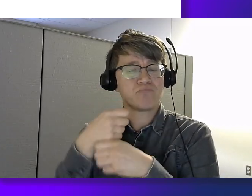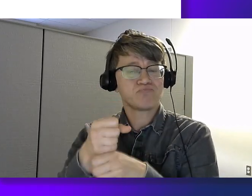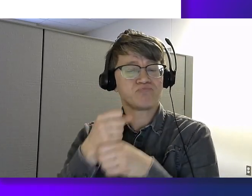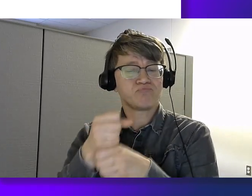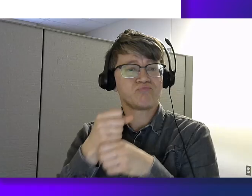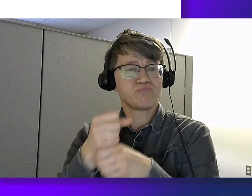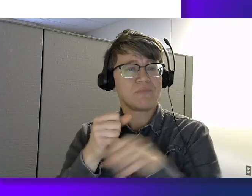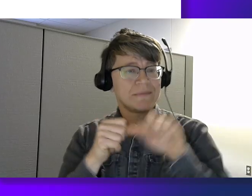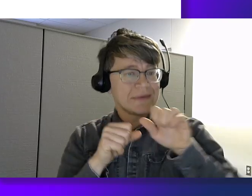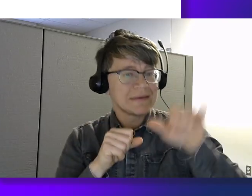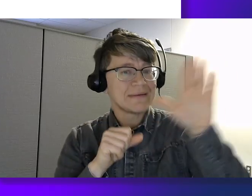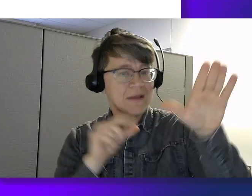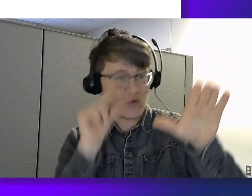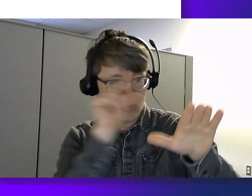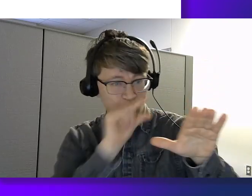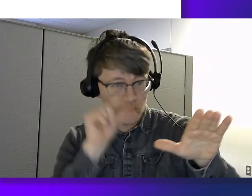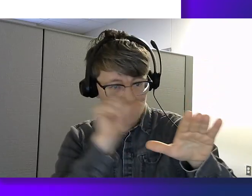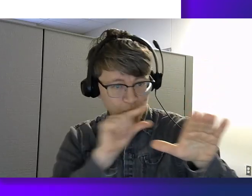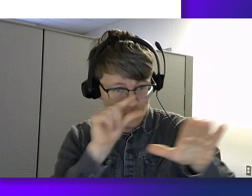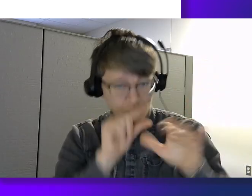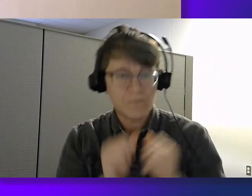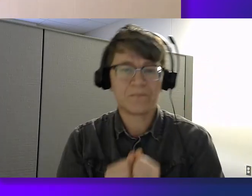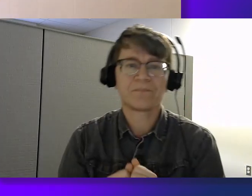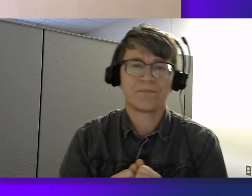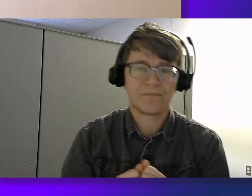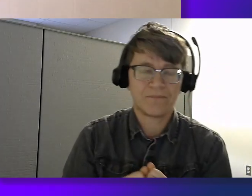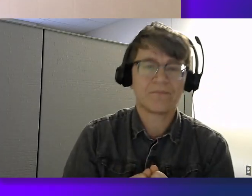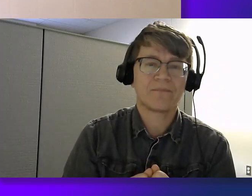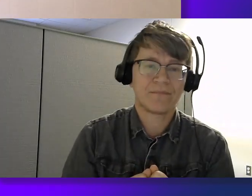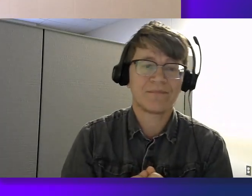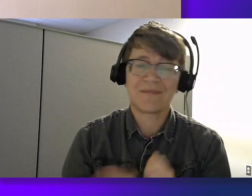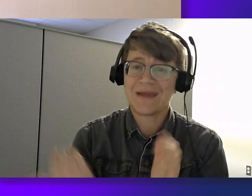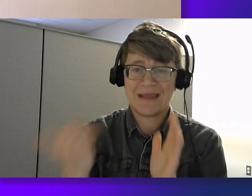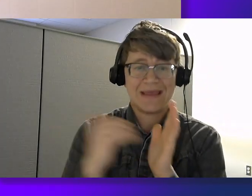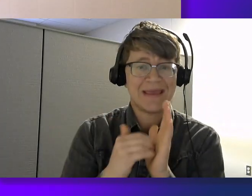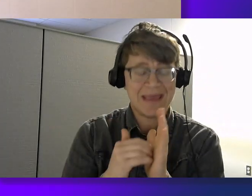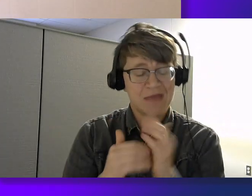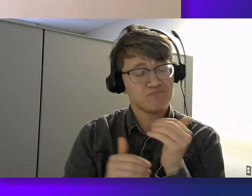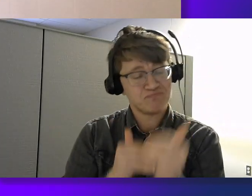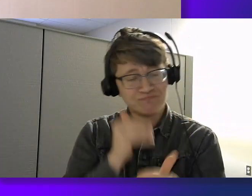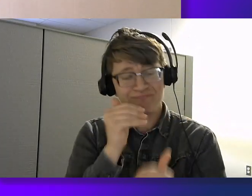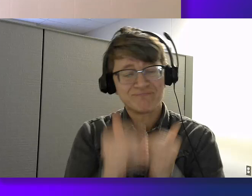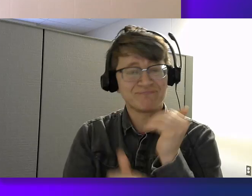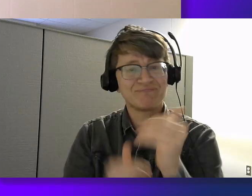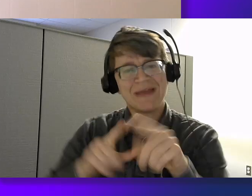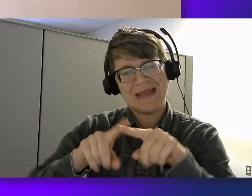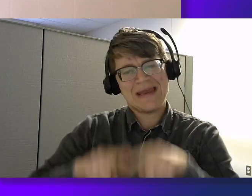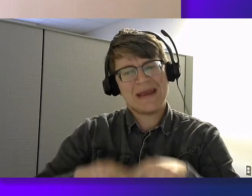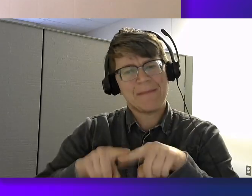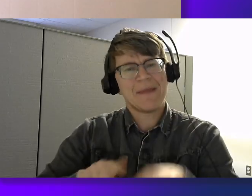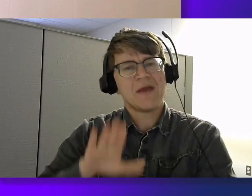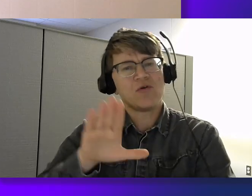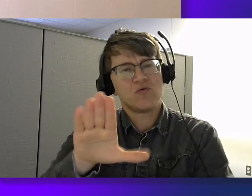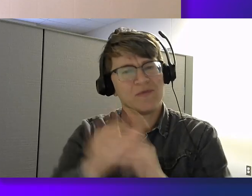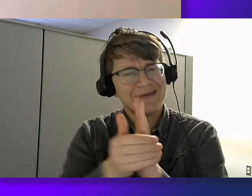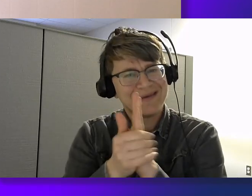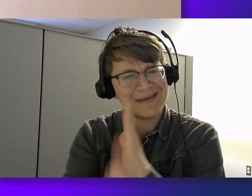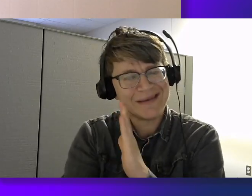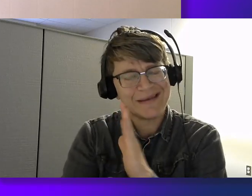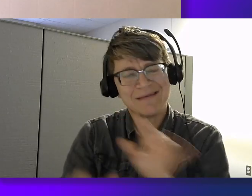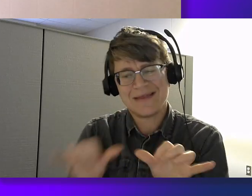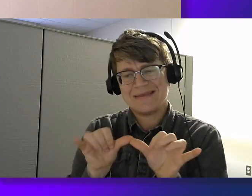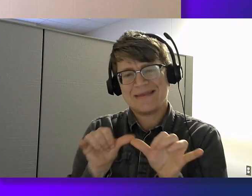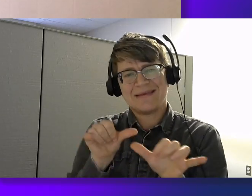server, and submit it to each individual search engine. Again, doing these steps depends on your technical ability and the size of your